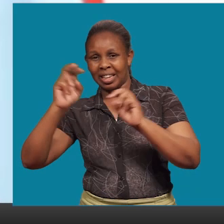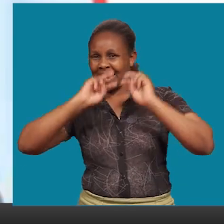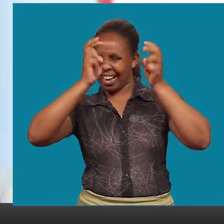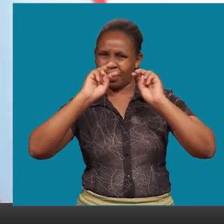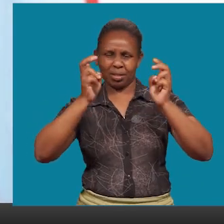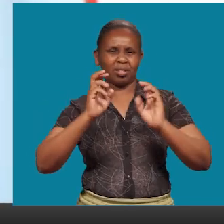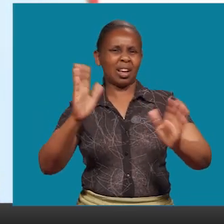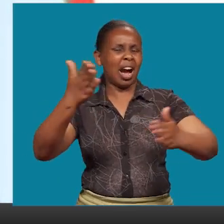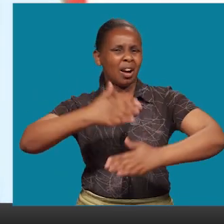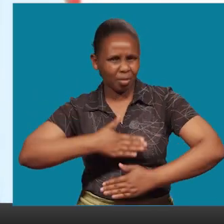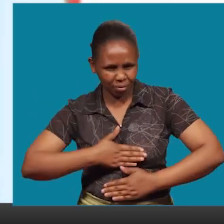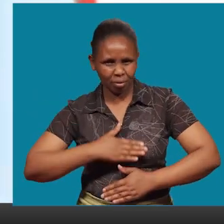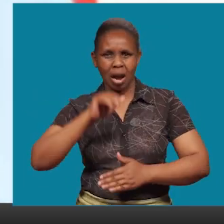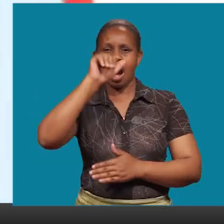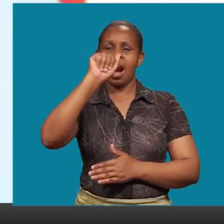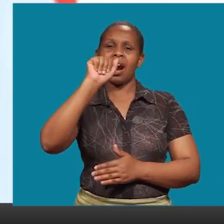Affairs and